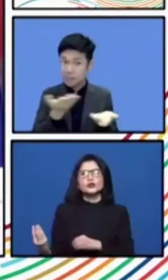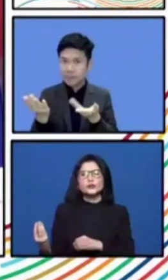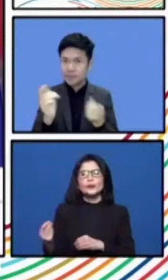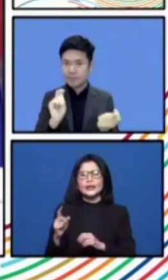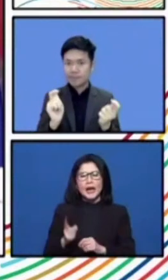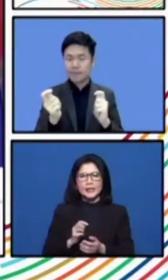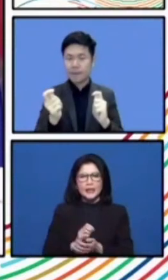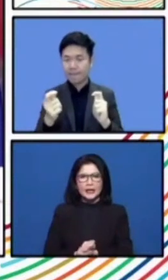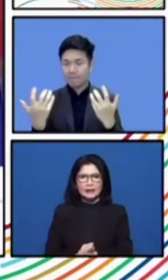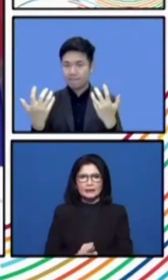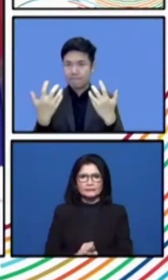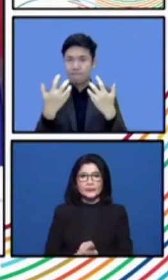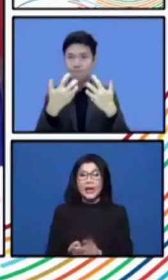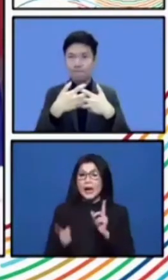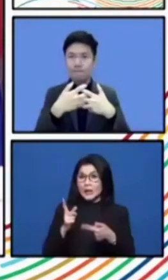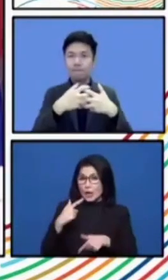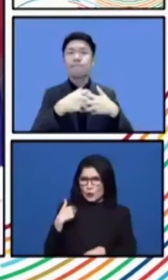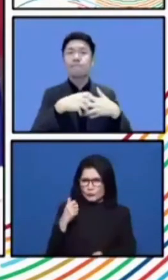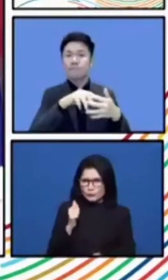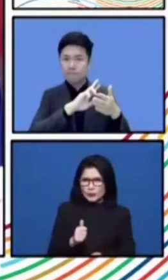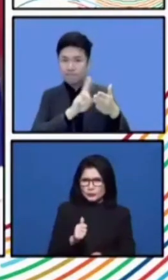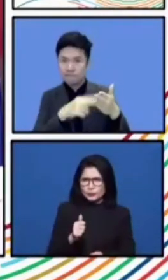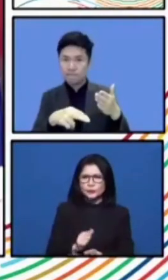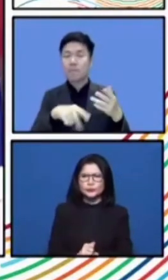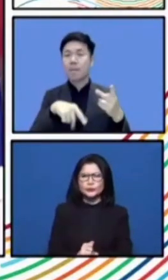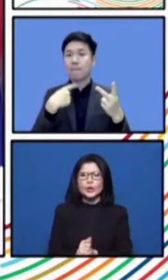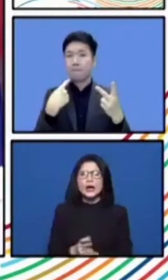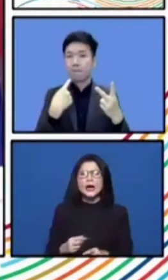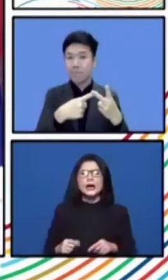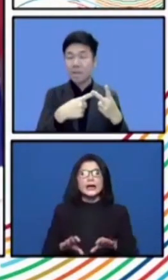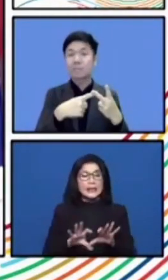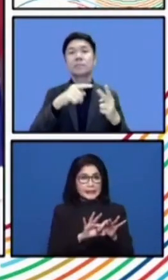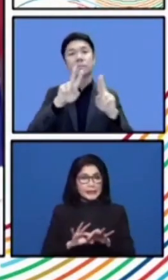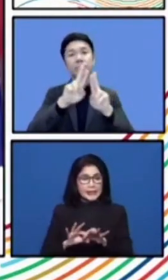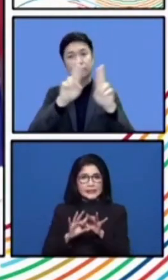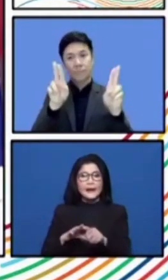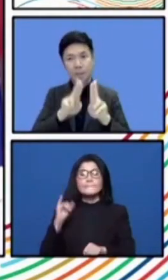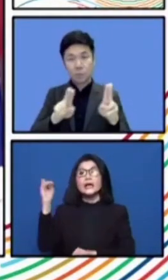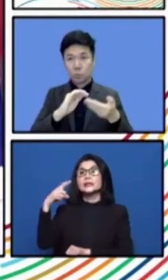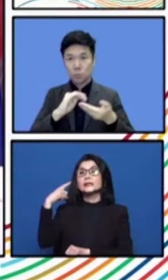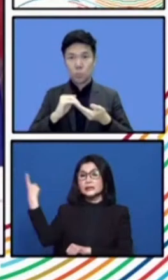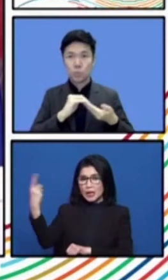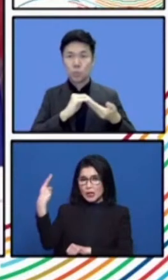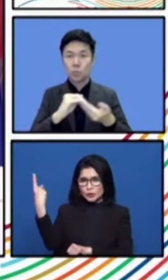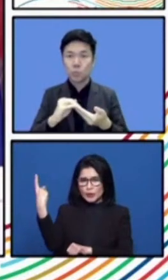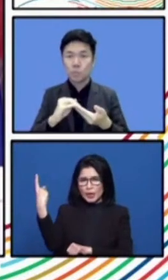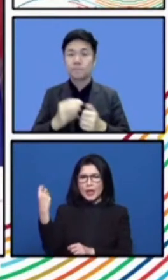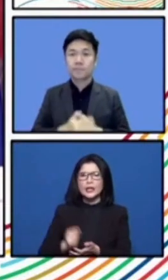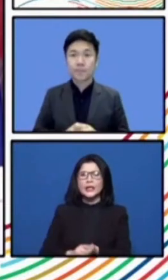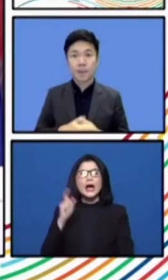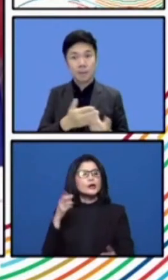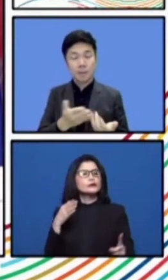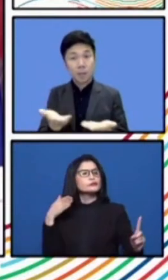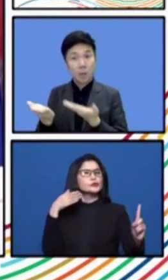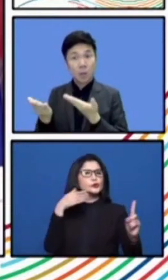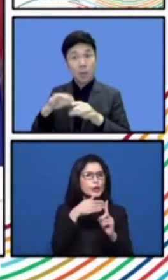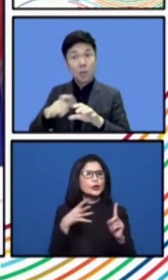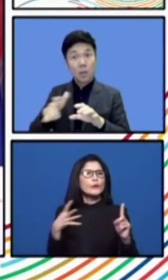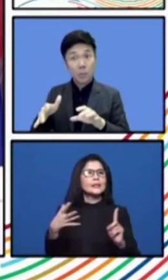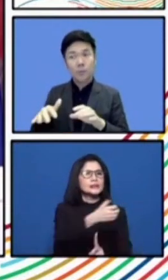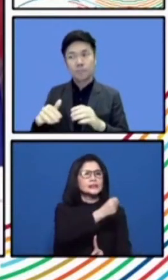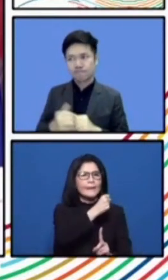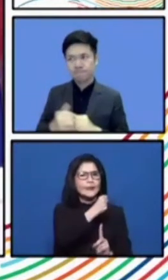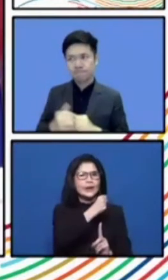framework of the international cooperation with a view to achieving progressively the full realization of this right without